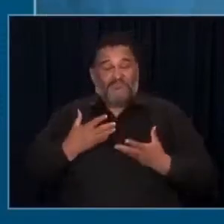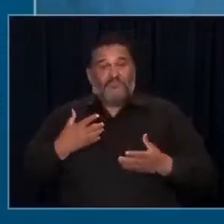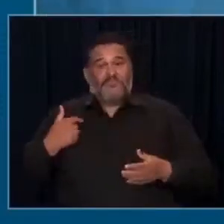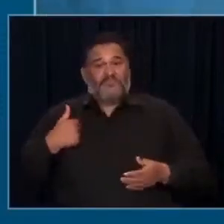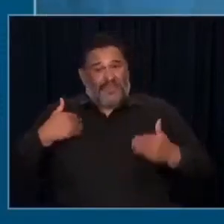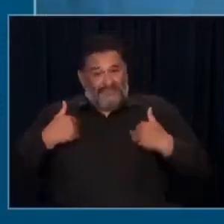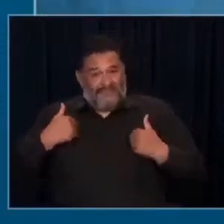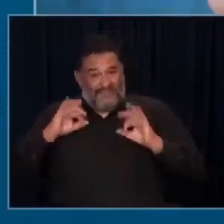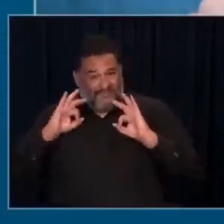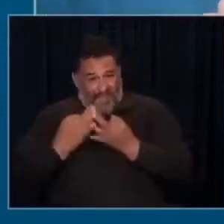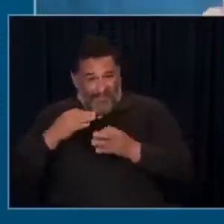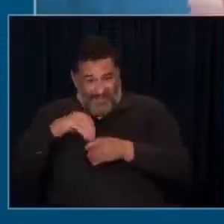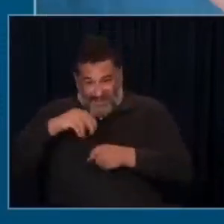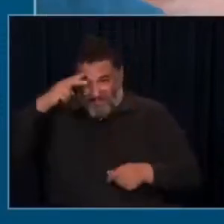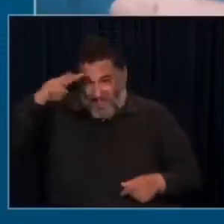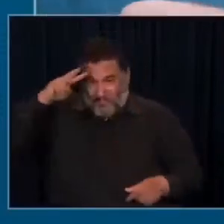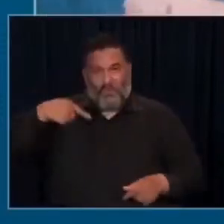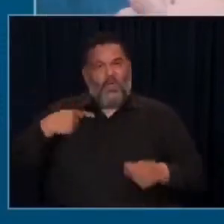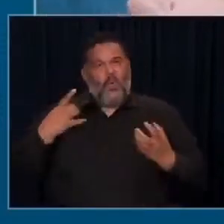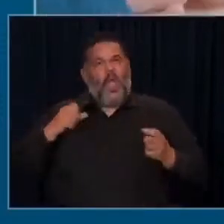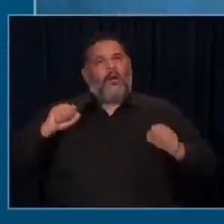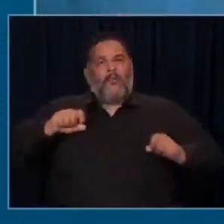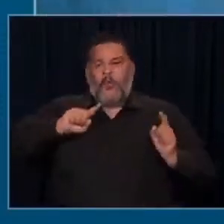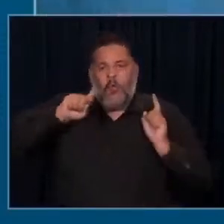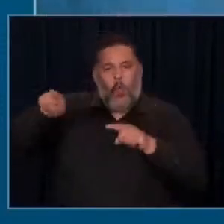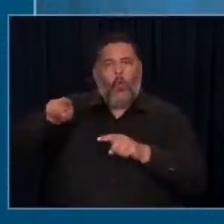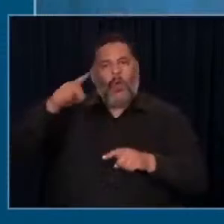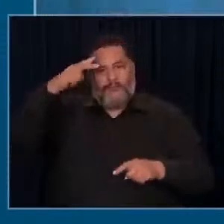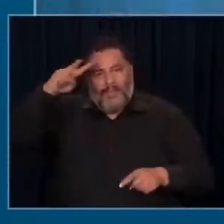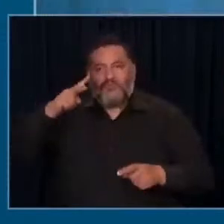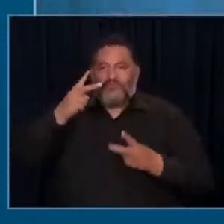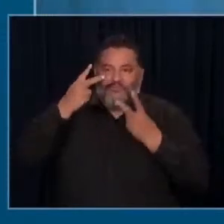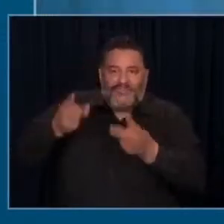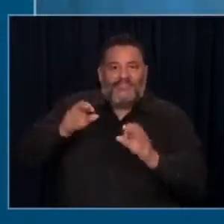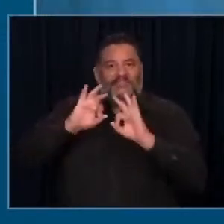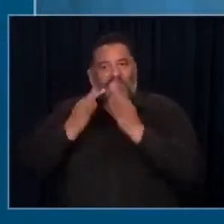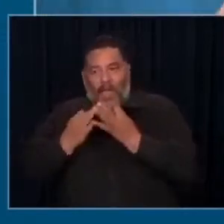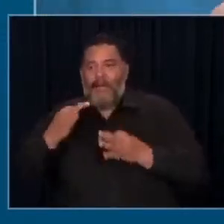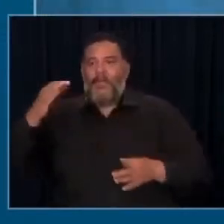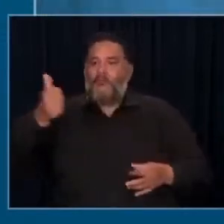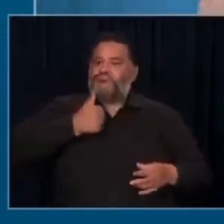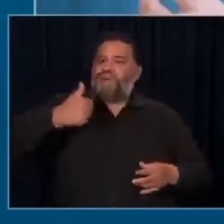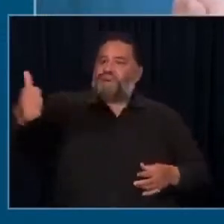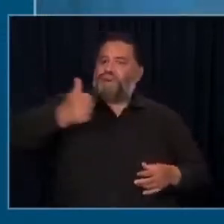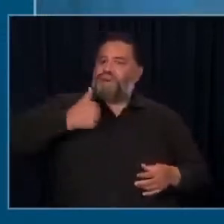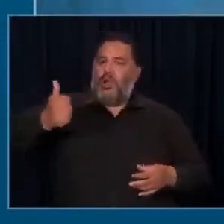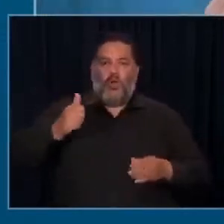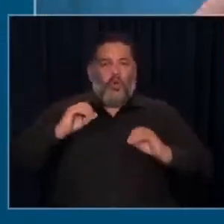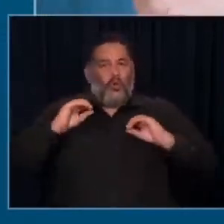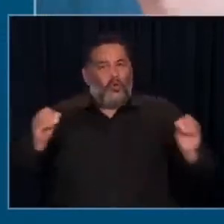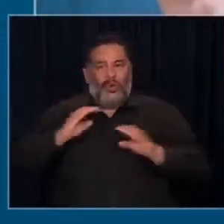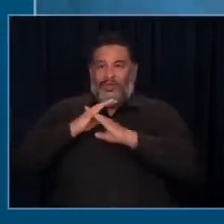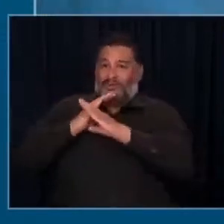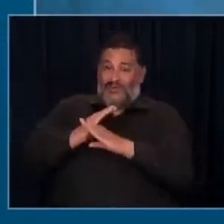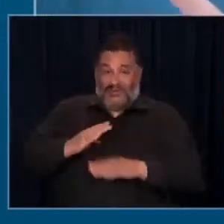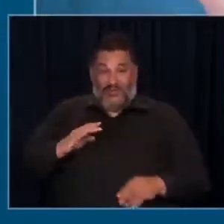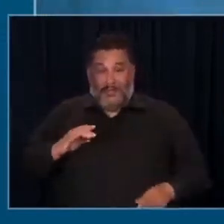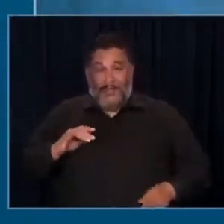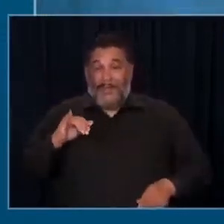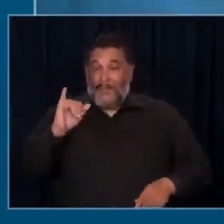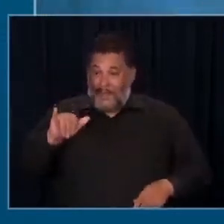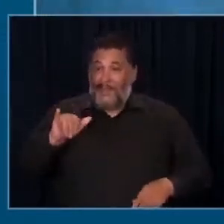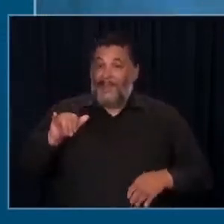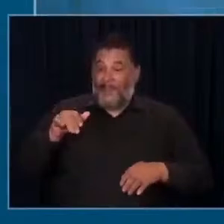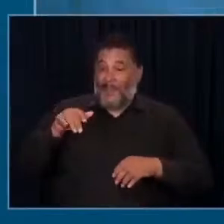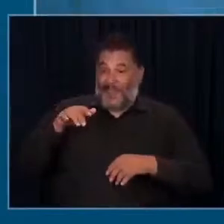want to be able to go to Mexico, see my family, and come back and not be hindered. That still is a secure border, but they still